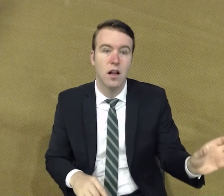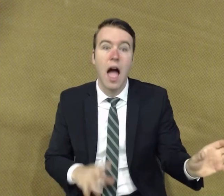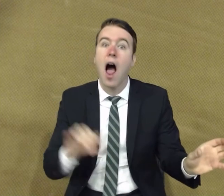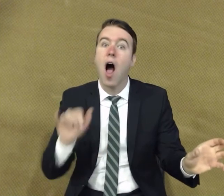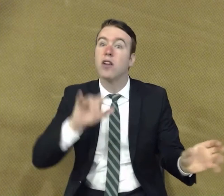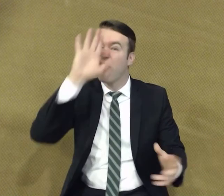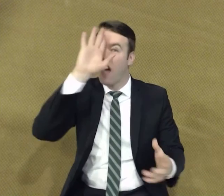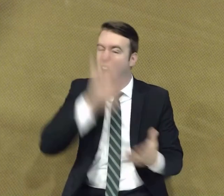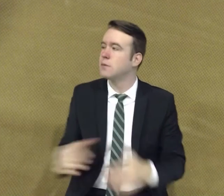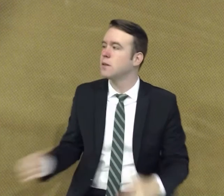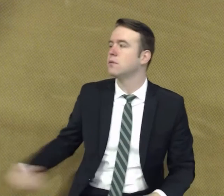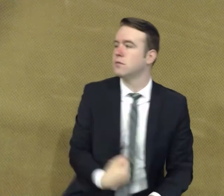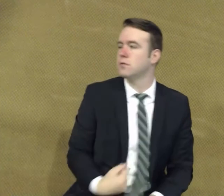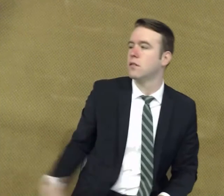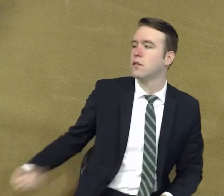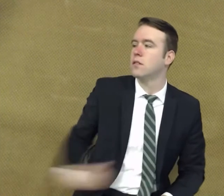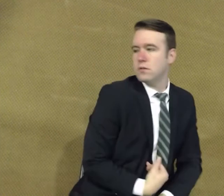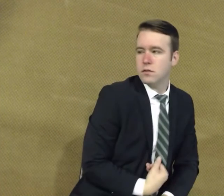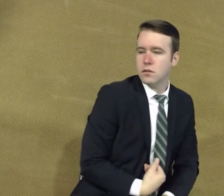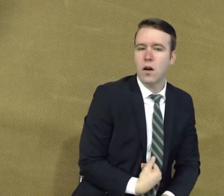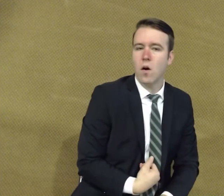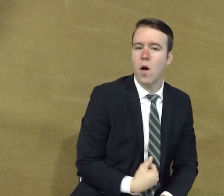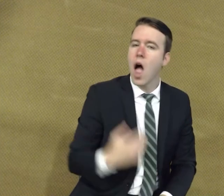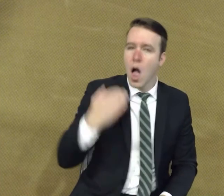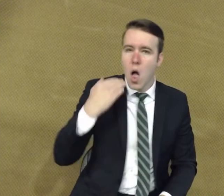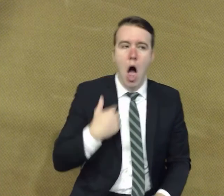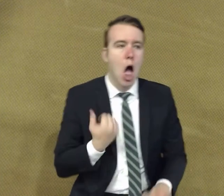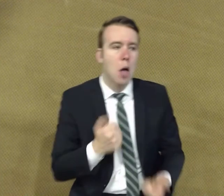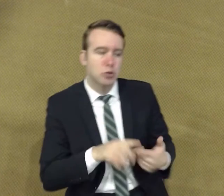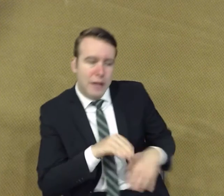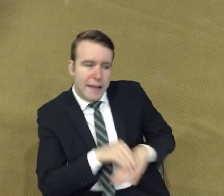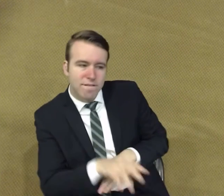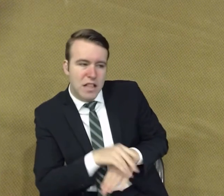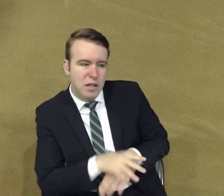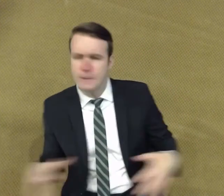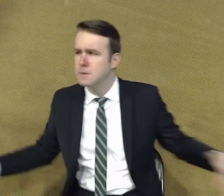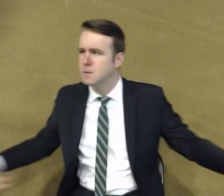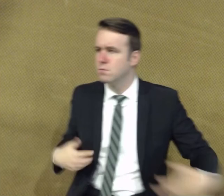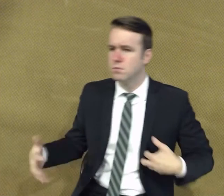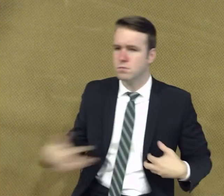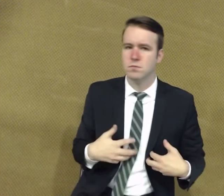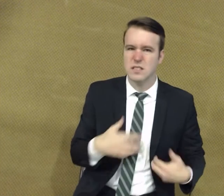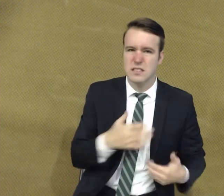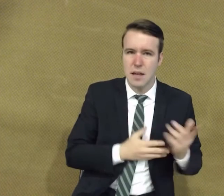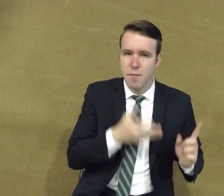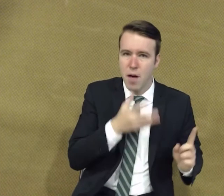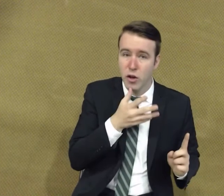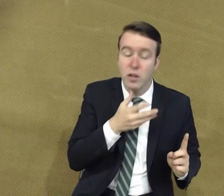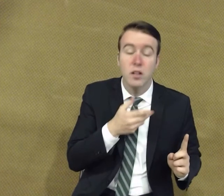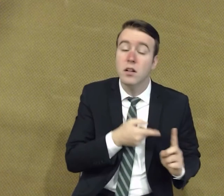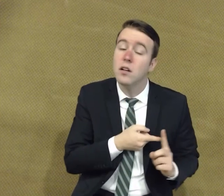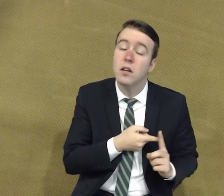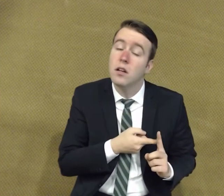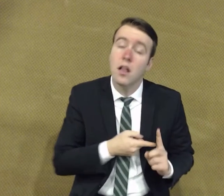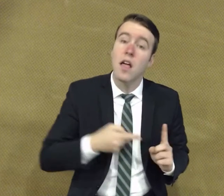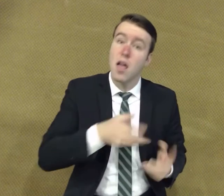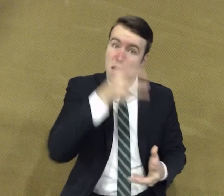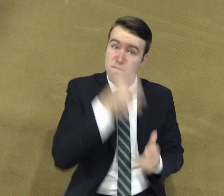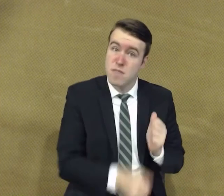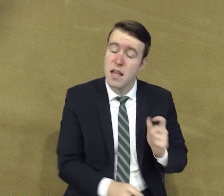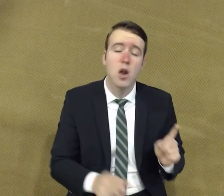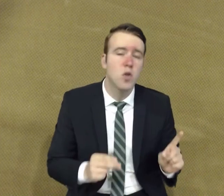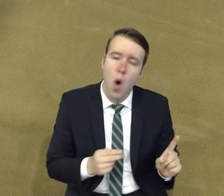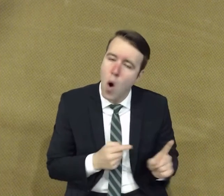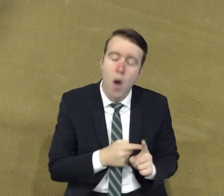their husbands not to get too close because they know how we would try to influence their husband. All of this is not done because they're mean.